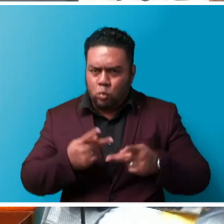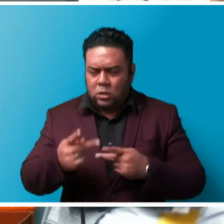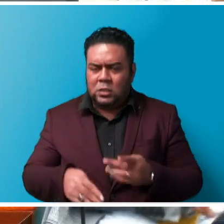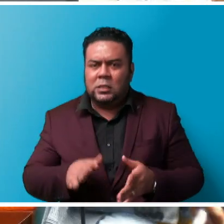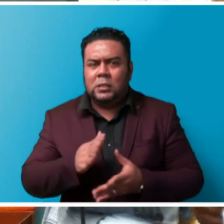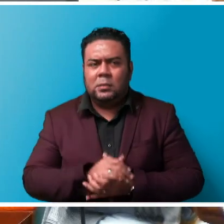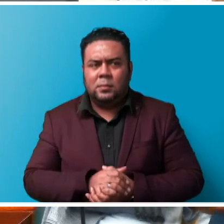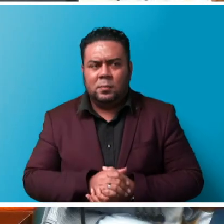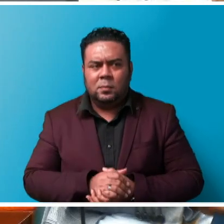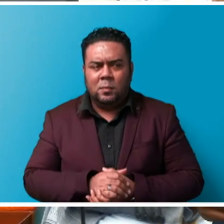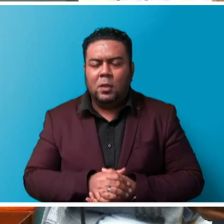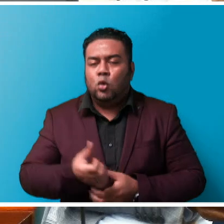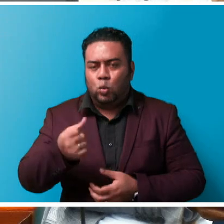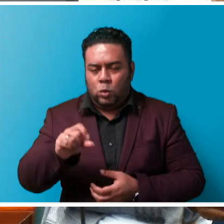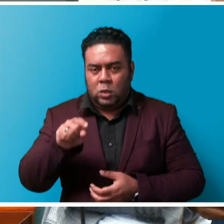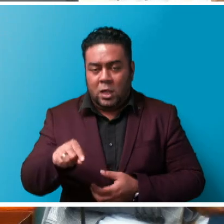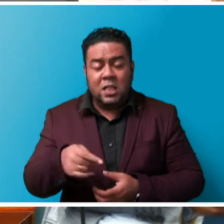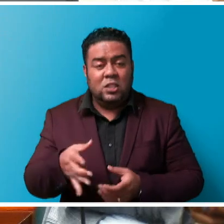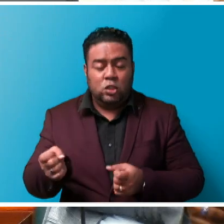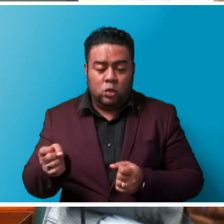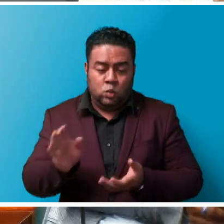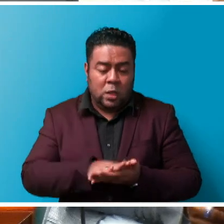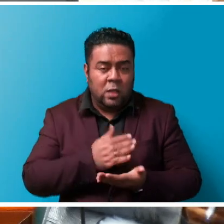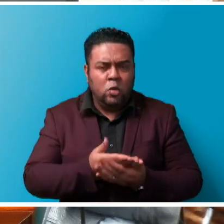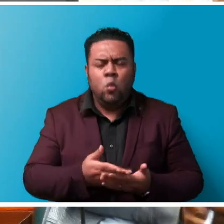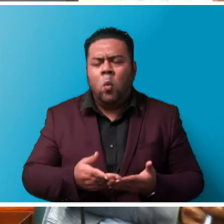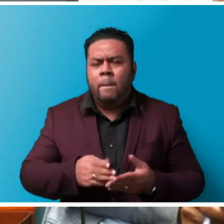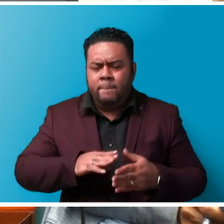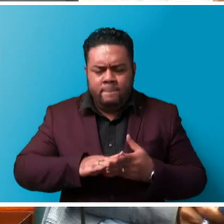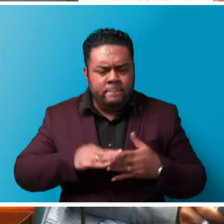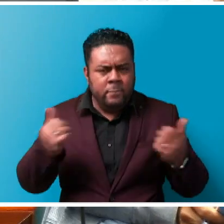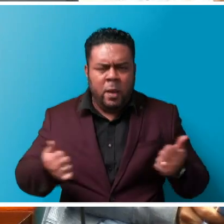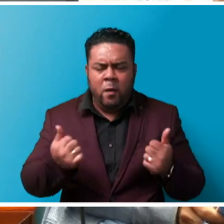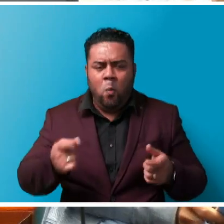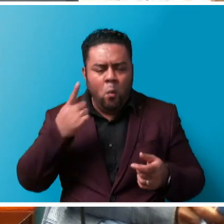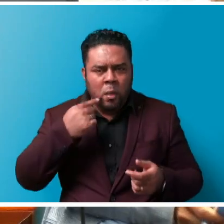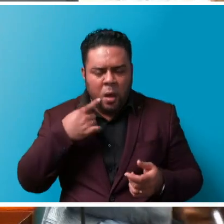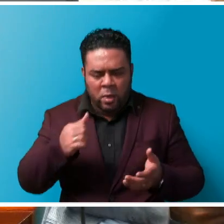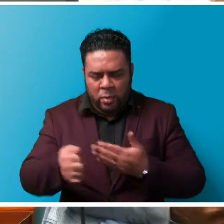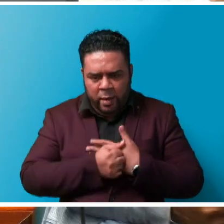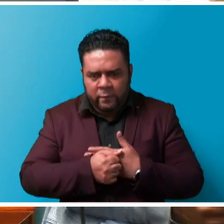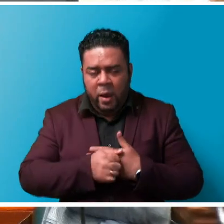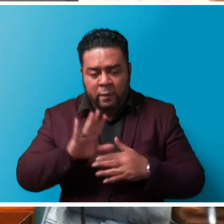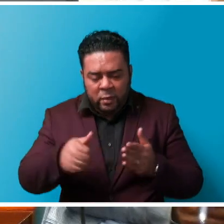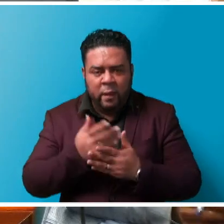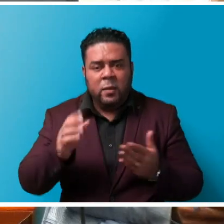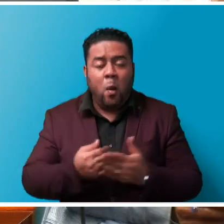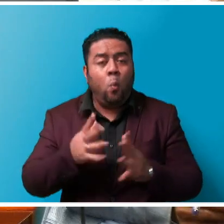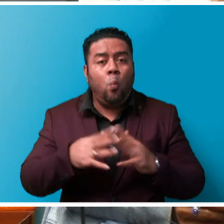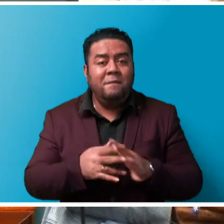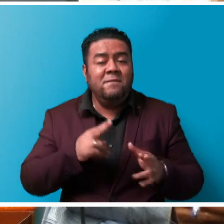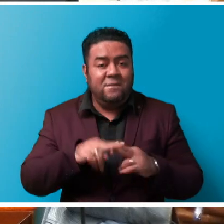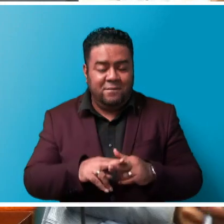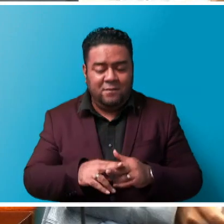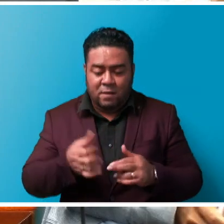efficient usage. This translates into millions of liters saved daily. For the first time, WEF fully utilized